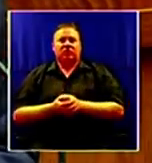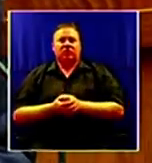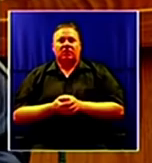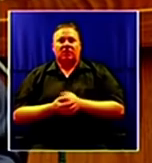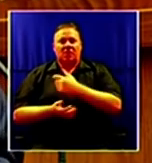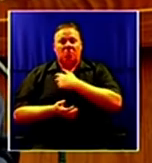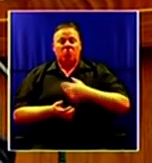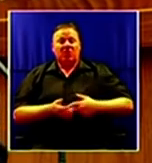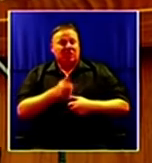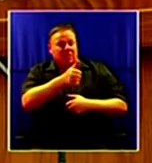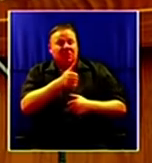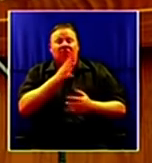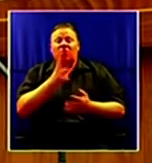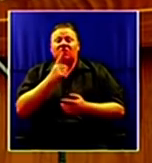DNA.